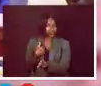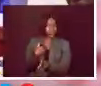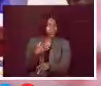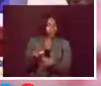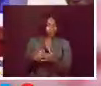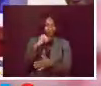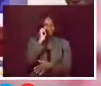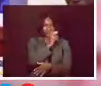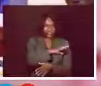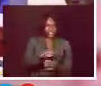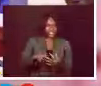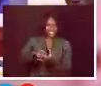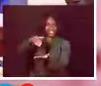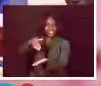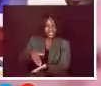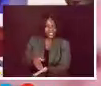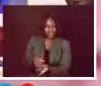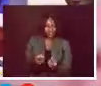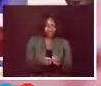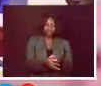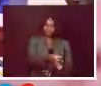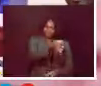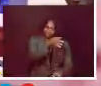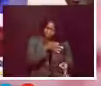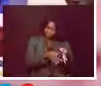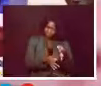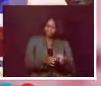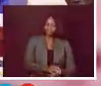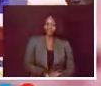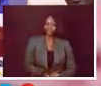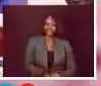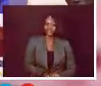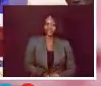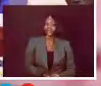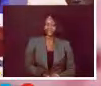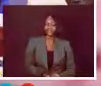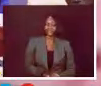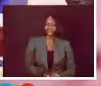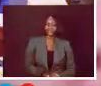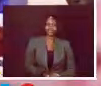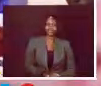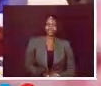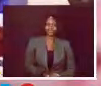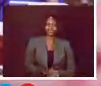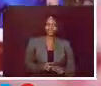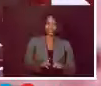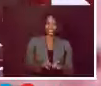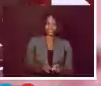start afresh. So they agreed and they swapped. And the rest is history. But the